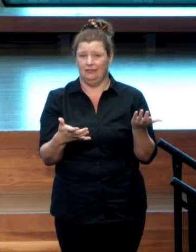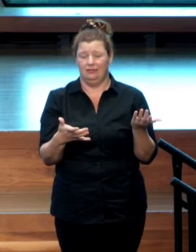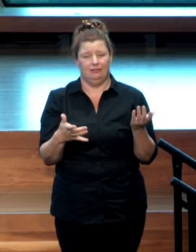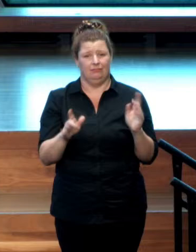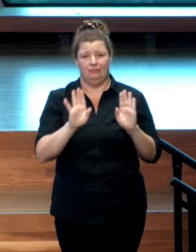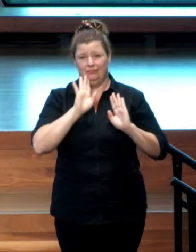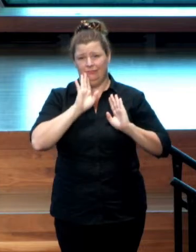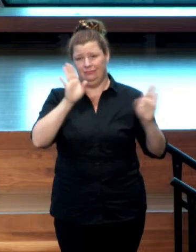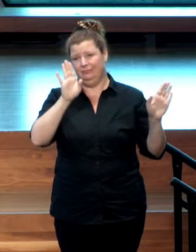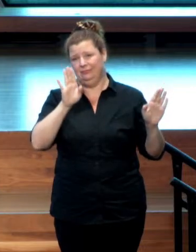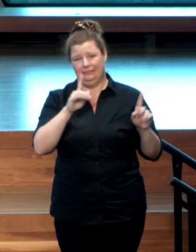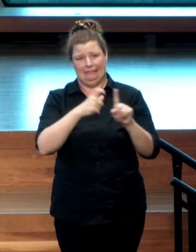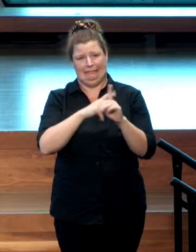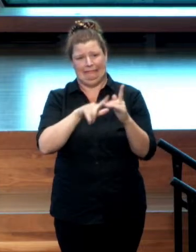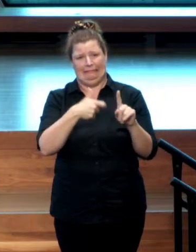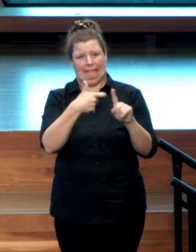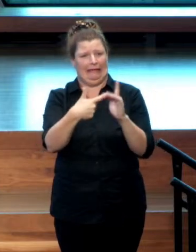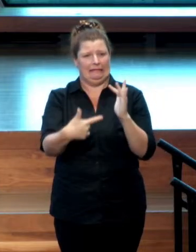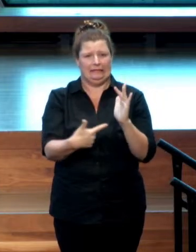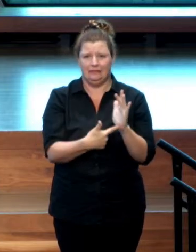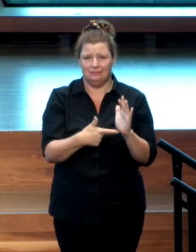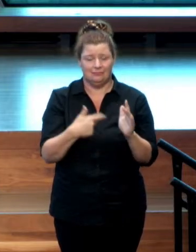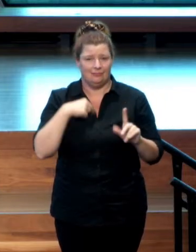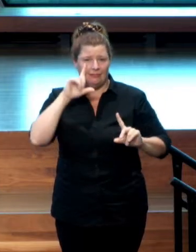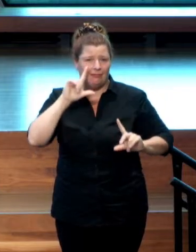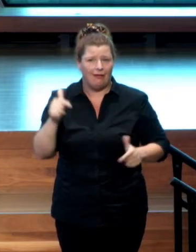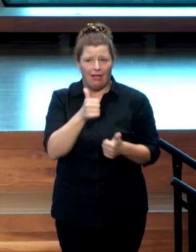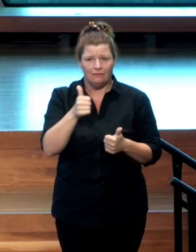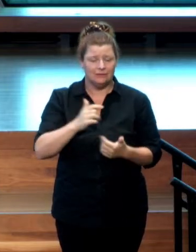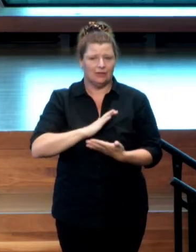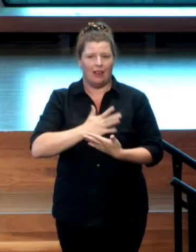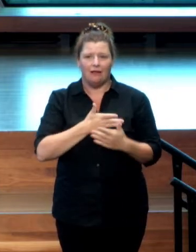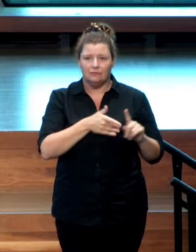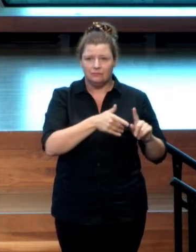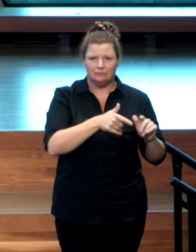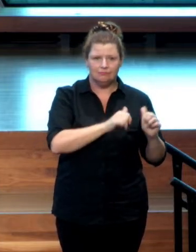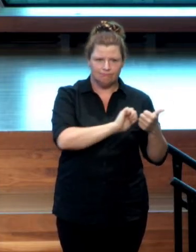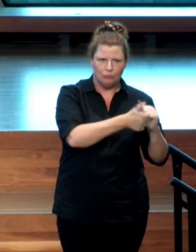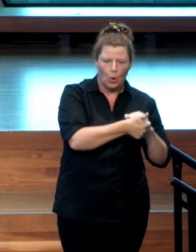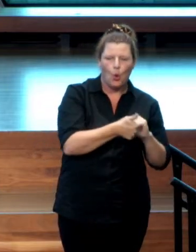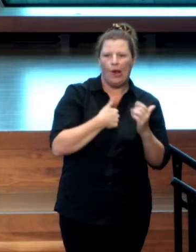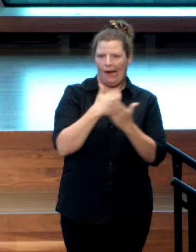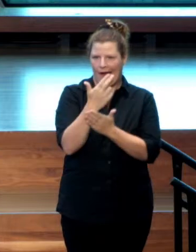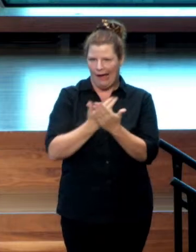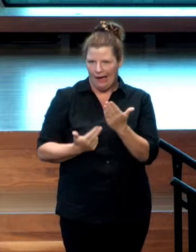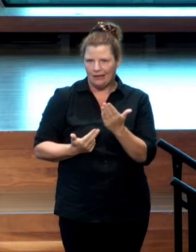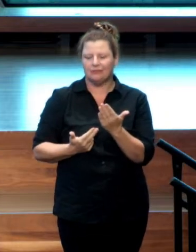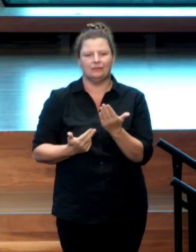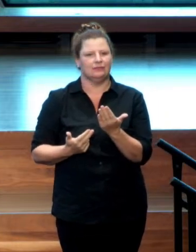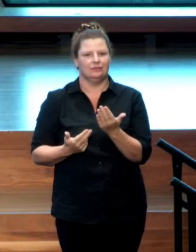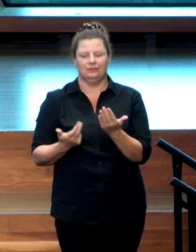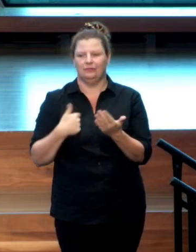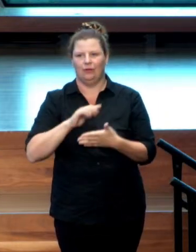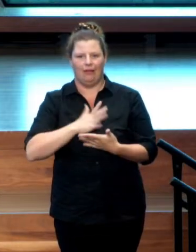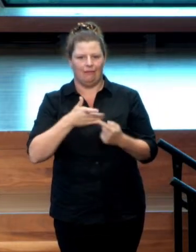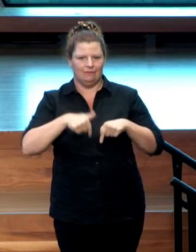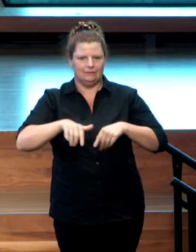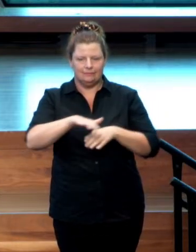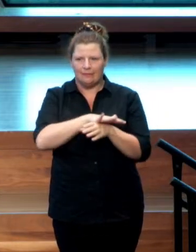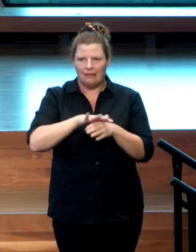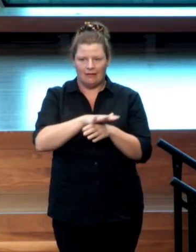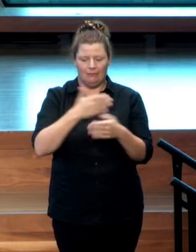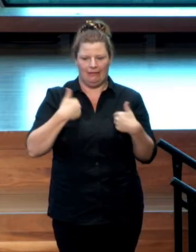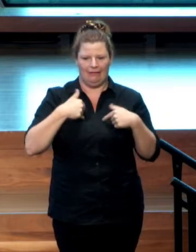it, so much, and I just love it. And I'm a lover of sport and I'm a lover of art, and I love this place. I lived here